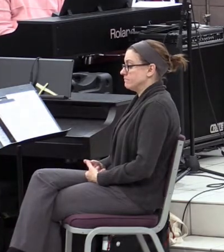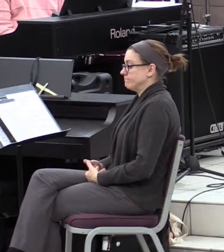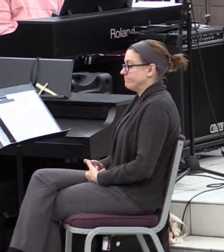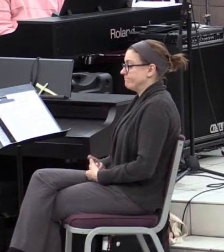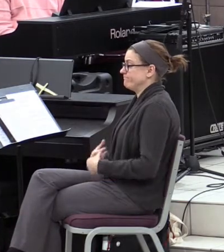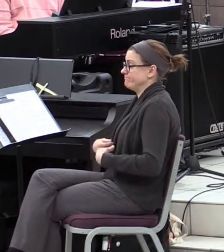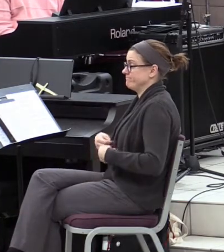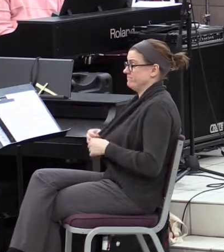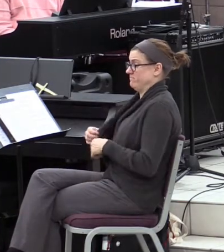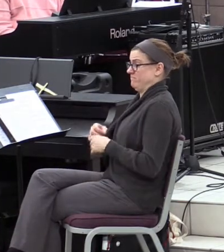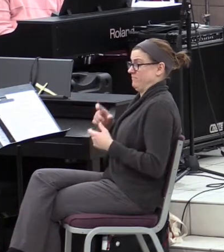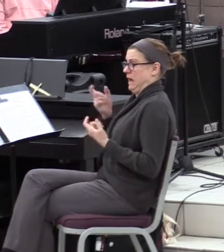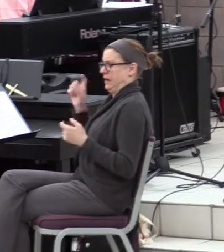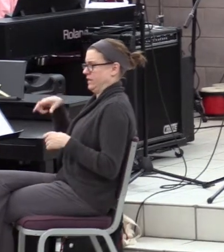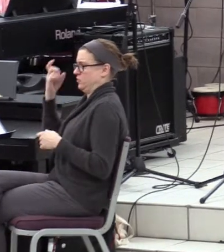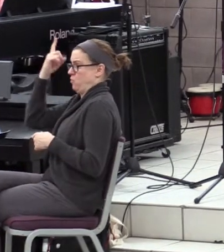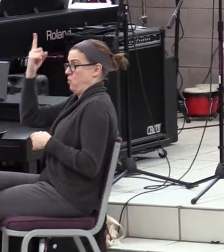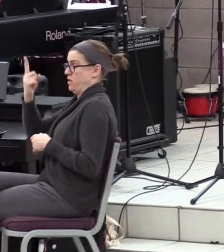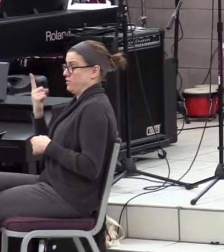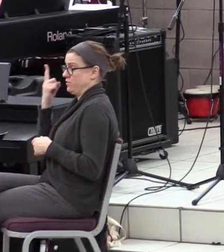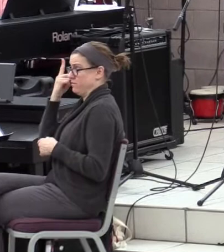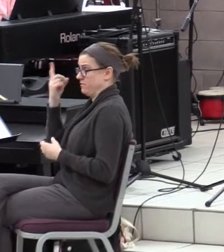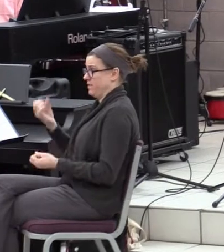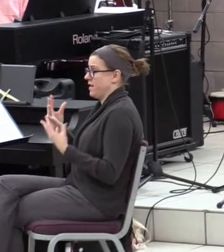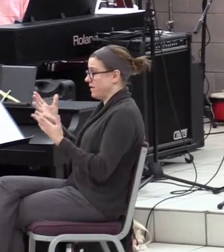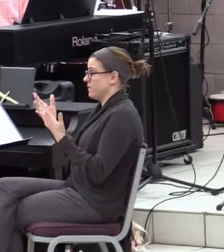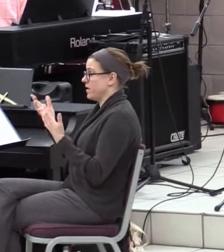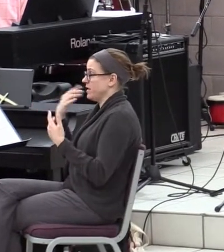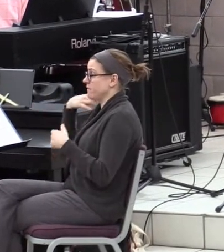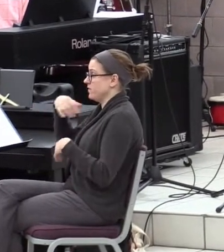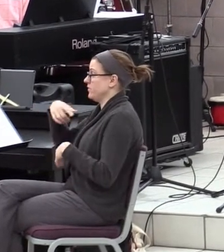I really have to wonder how many of us are willing to do that.